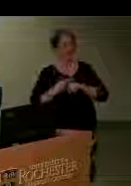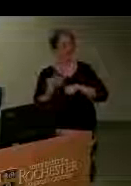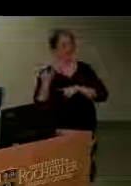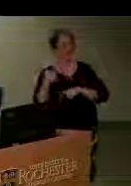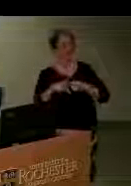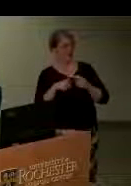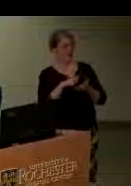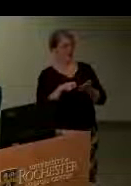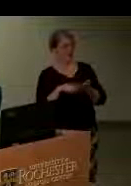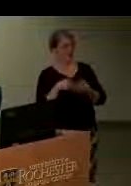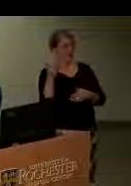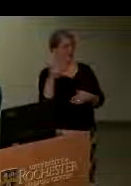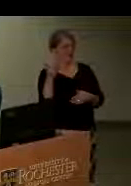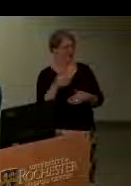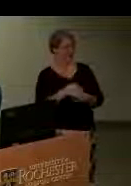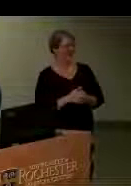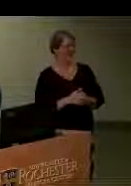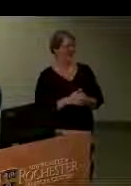this talk.